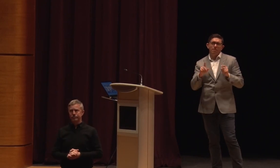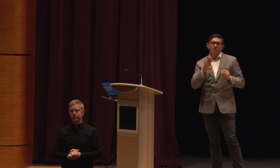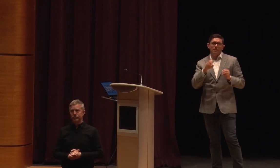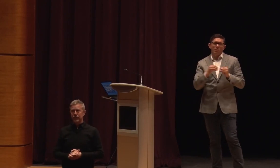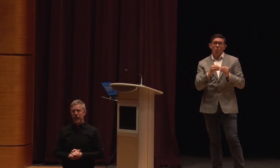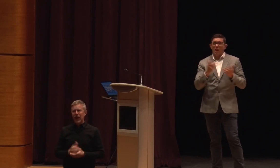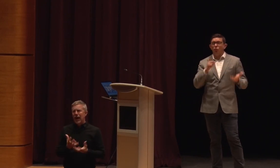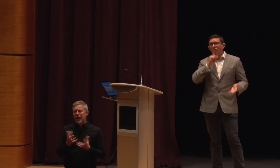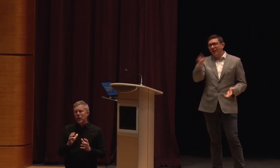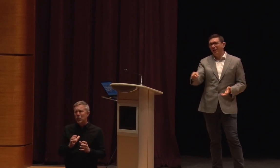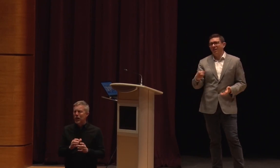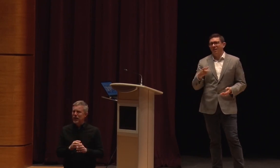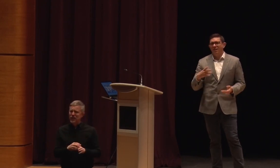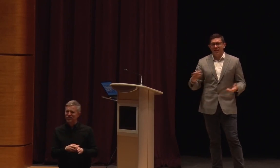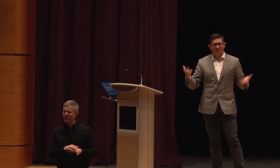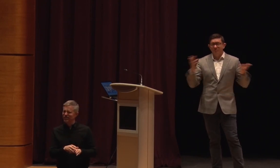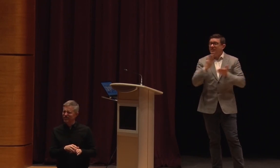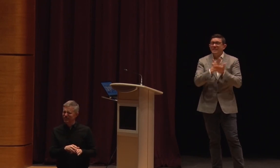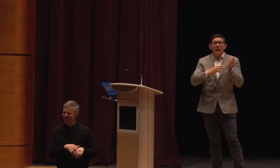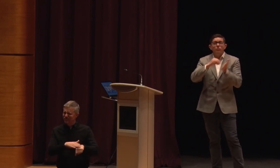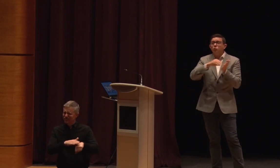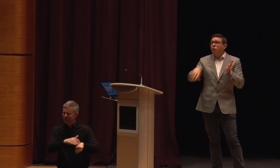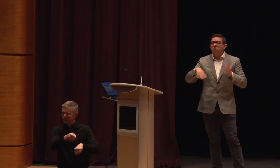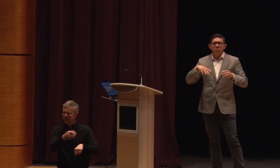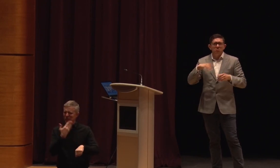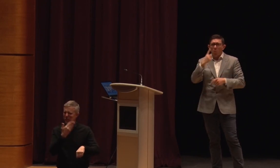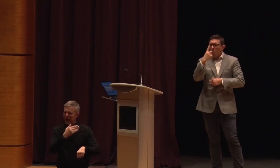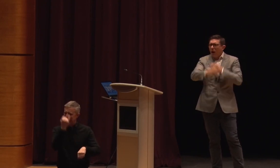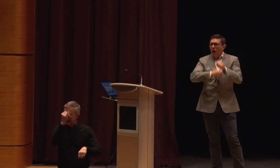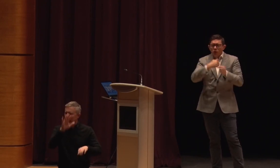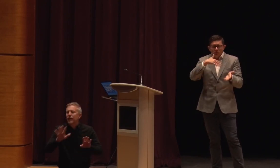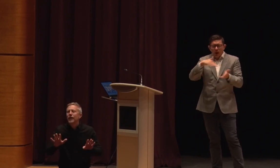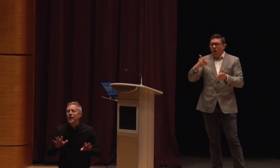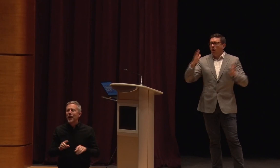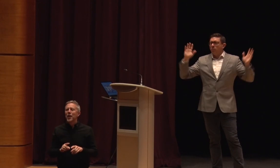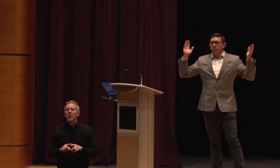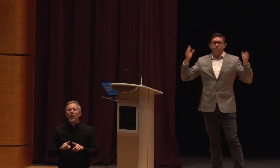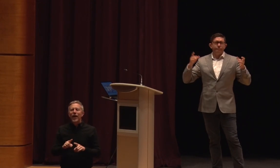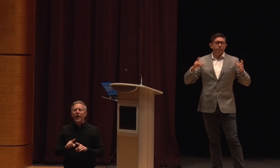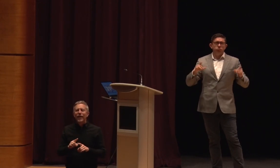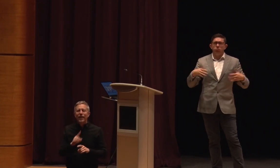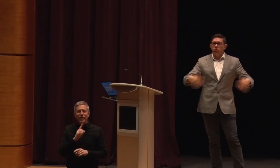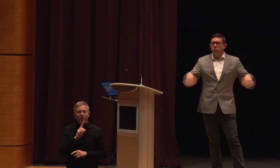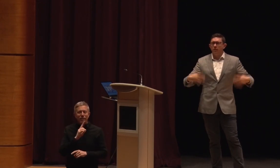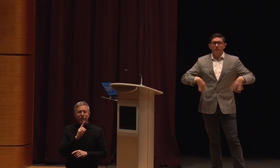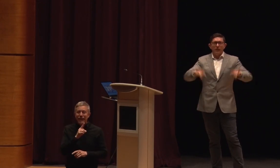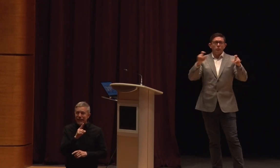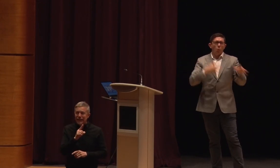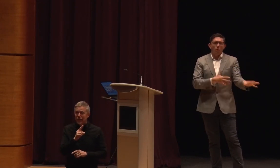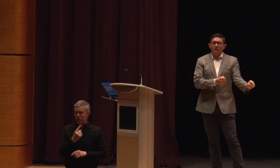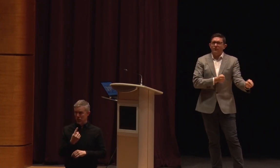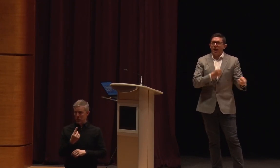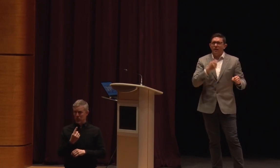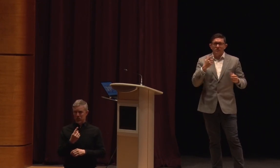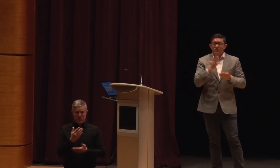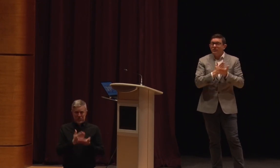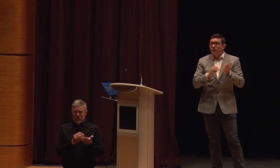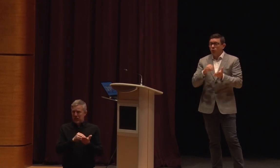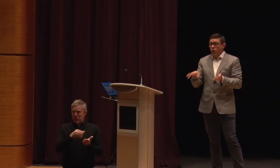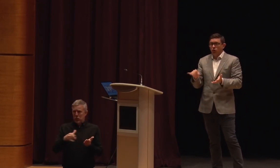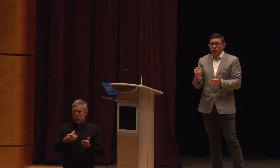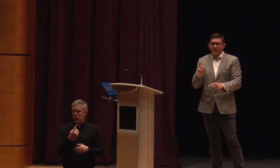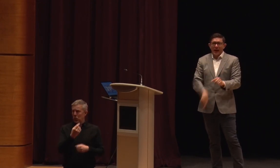to discourage them, but just to be more real, some students, 1 year of study is all they get